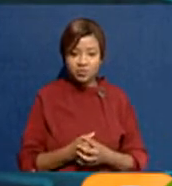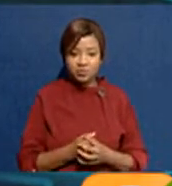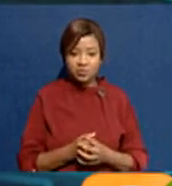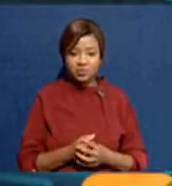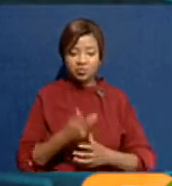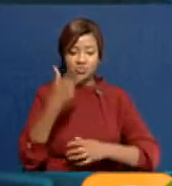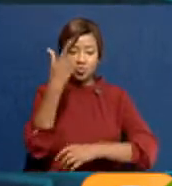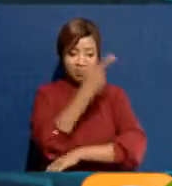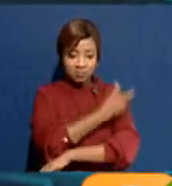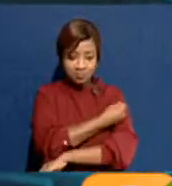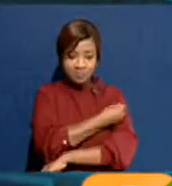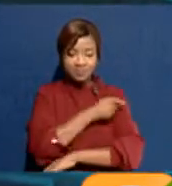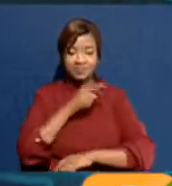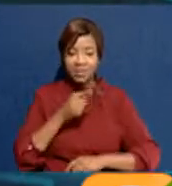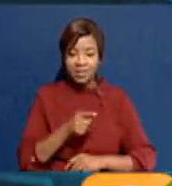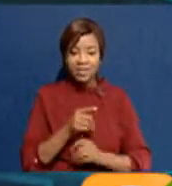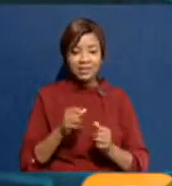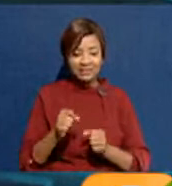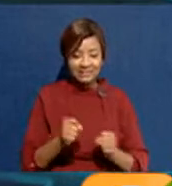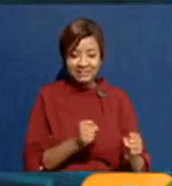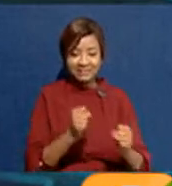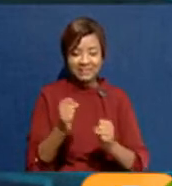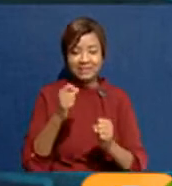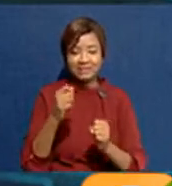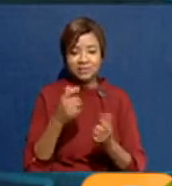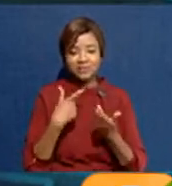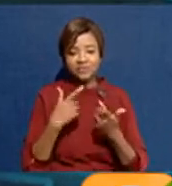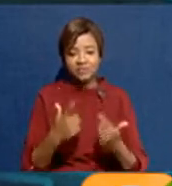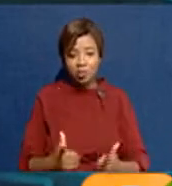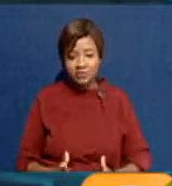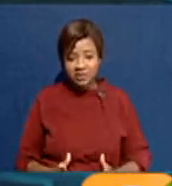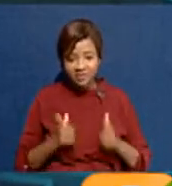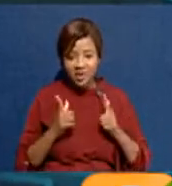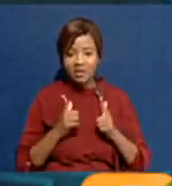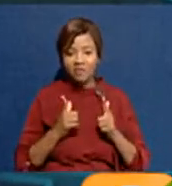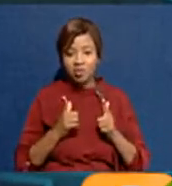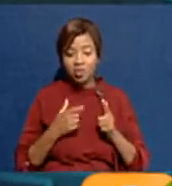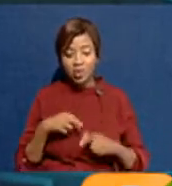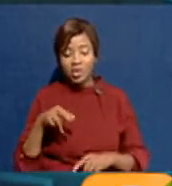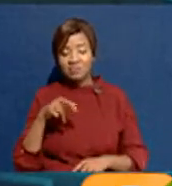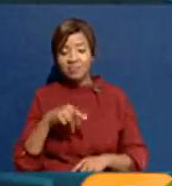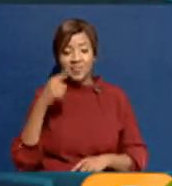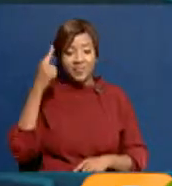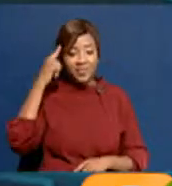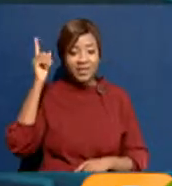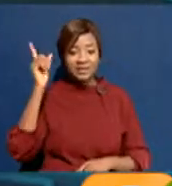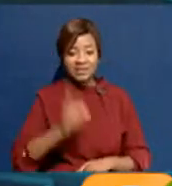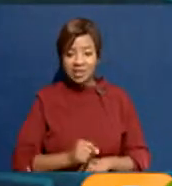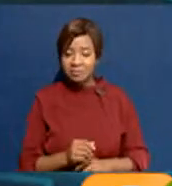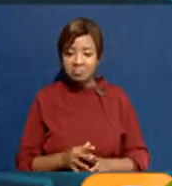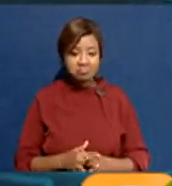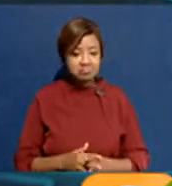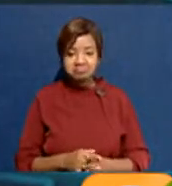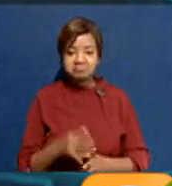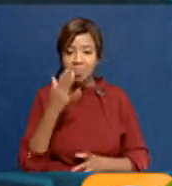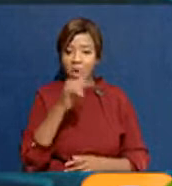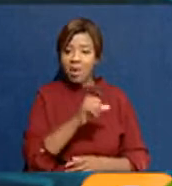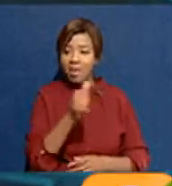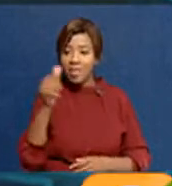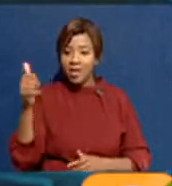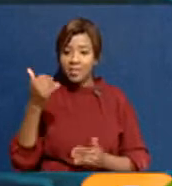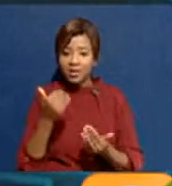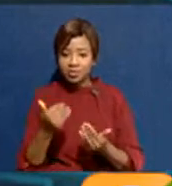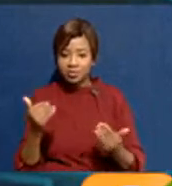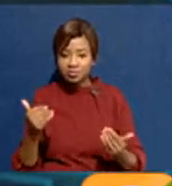child survival strategies, but cannot be looked at in isolation, because the other child survival